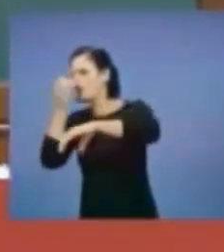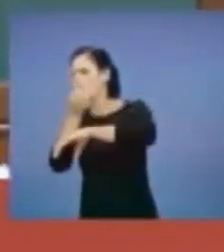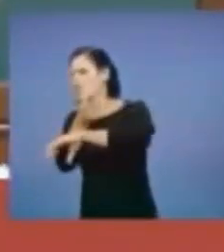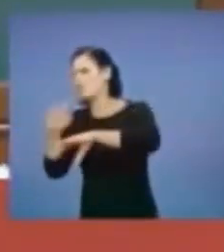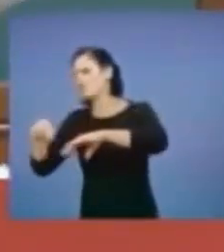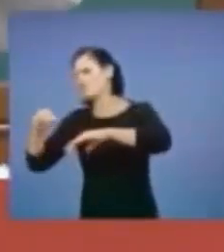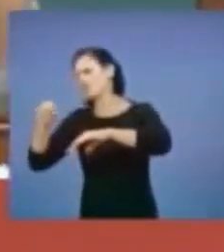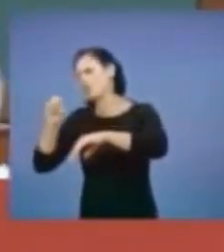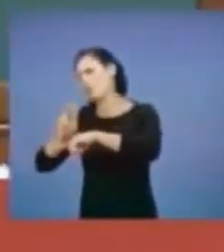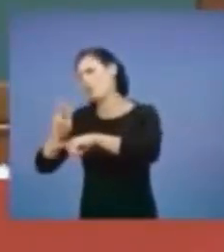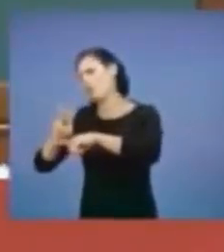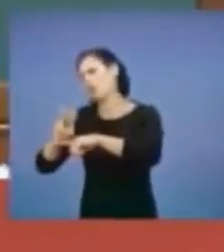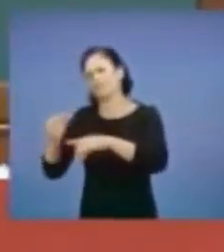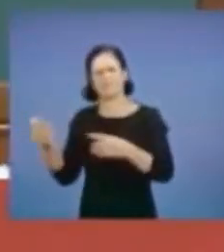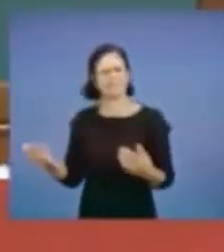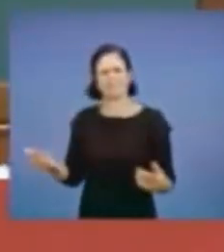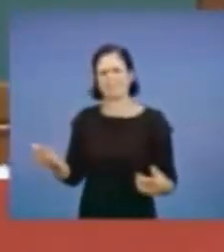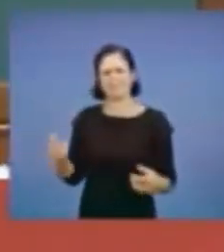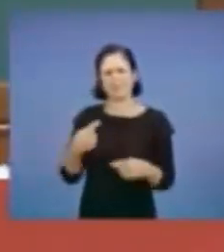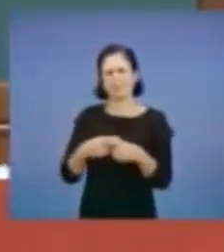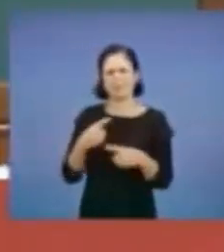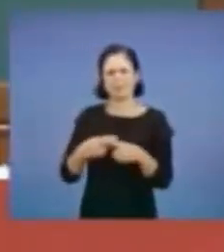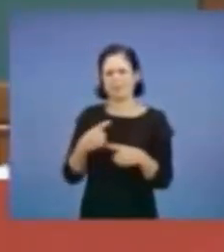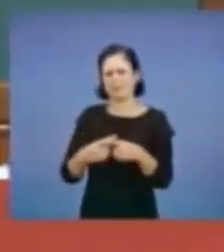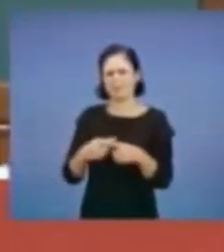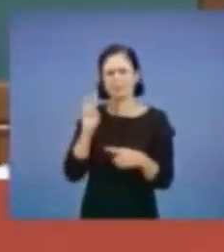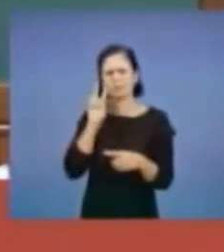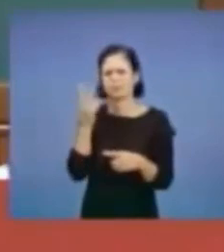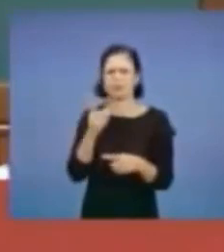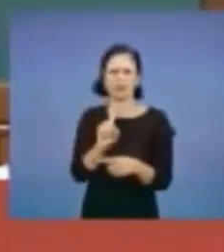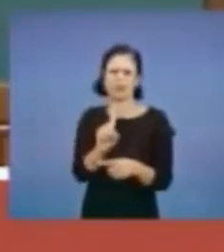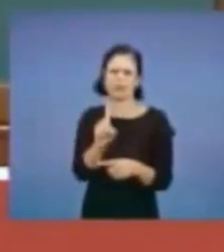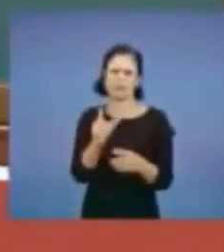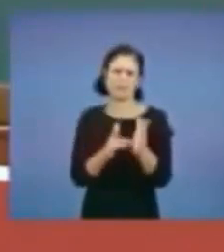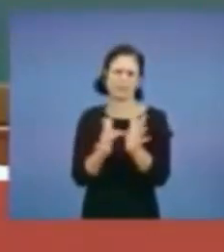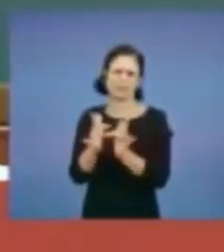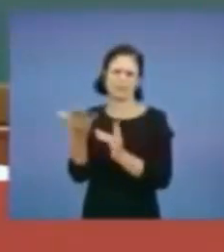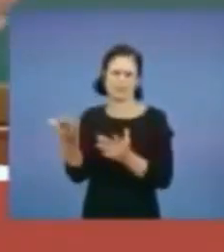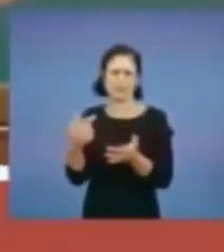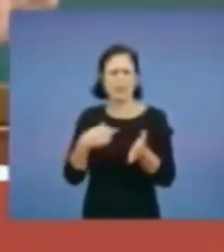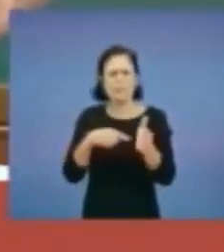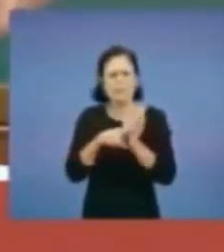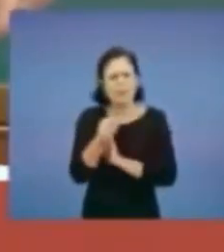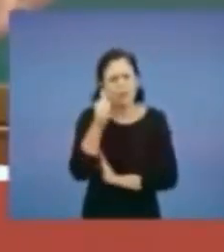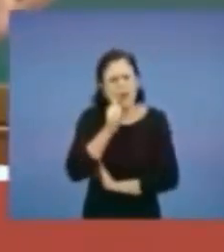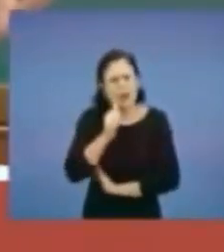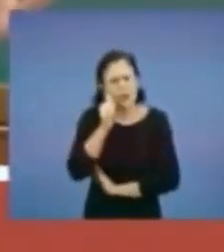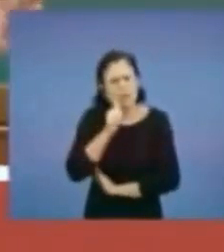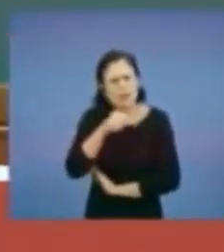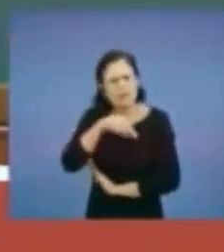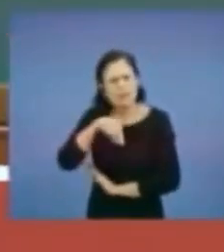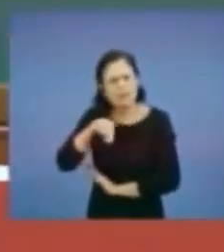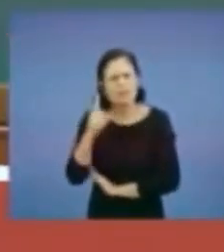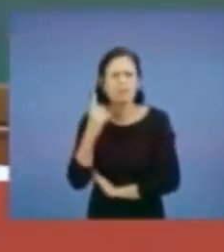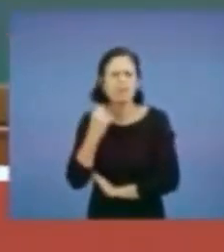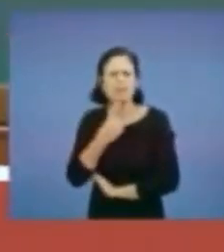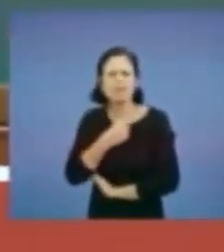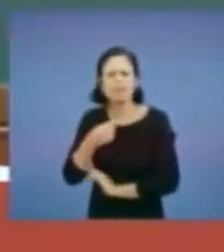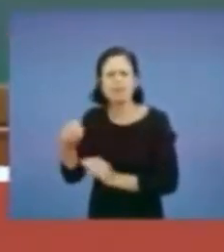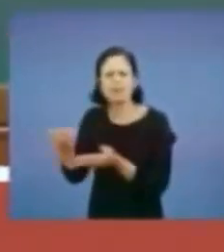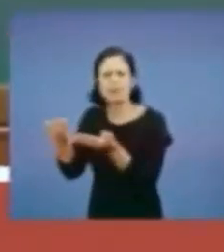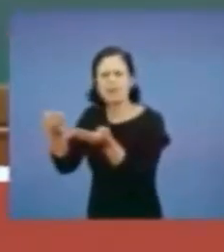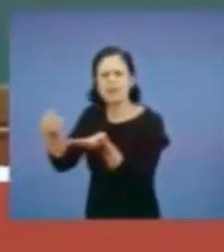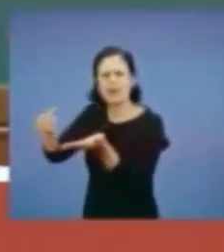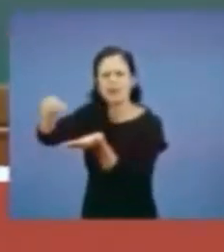So the gardener, have you taken the body of Jesus? So now you ask yourself, that woman went